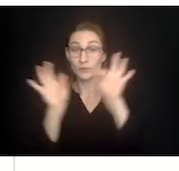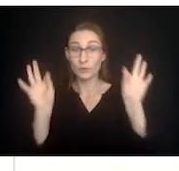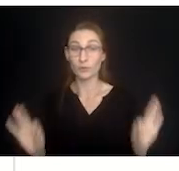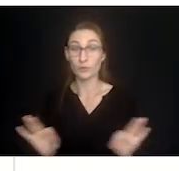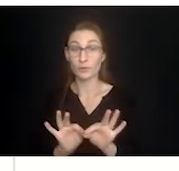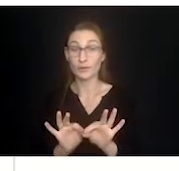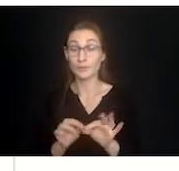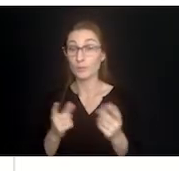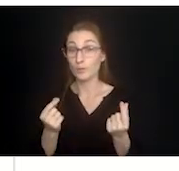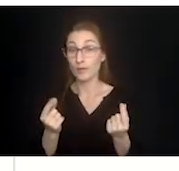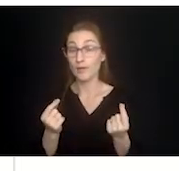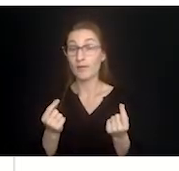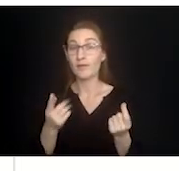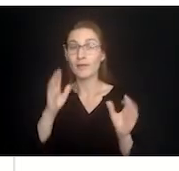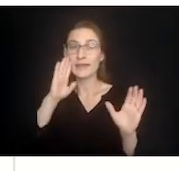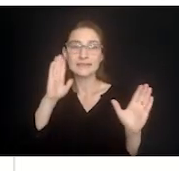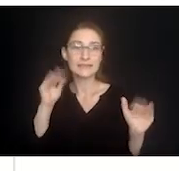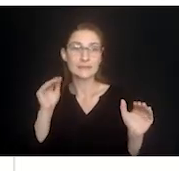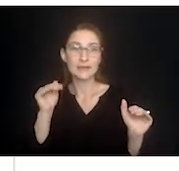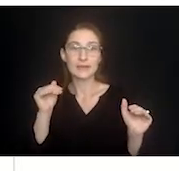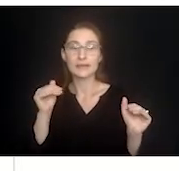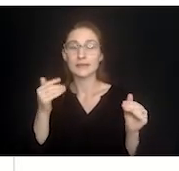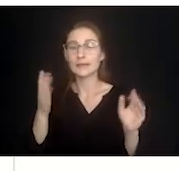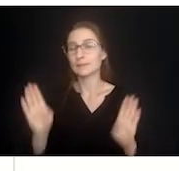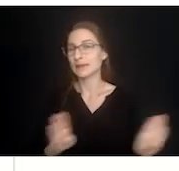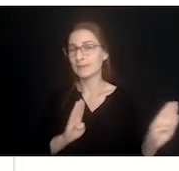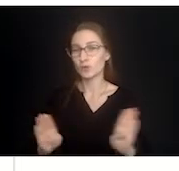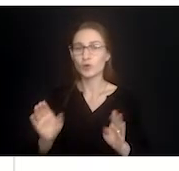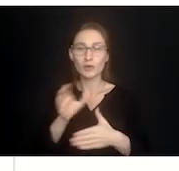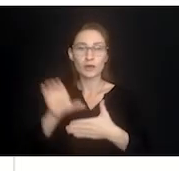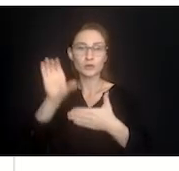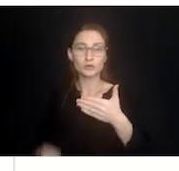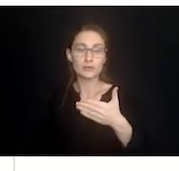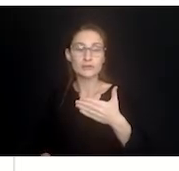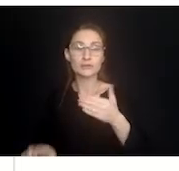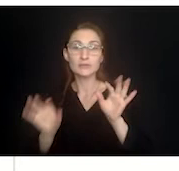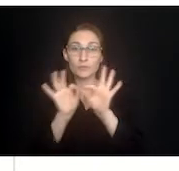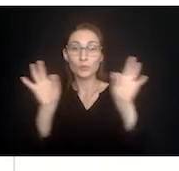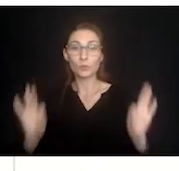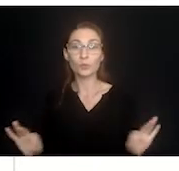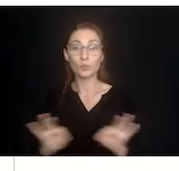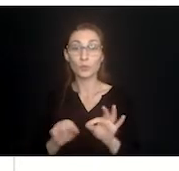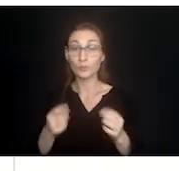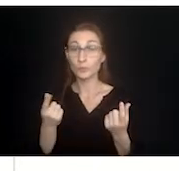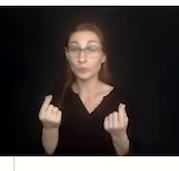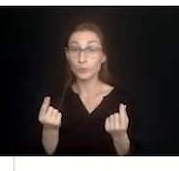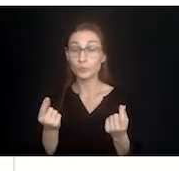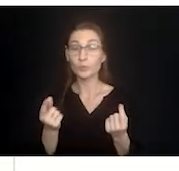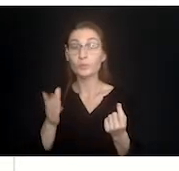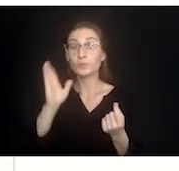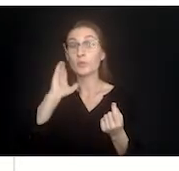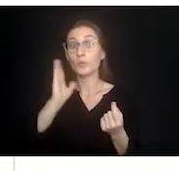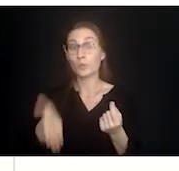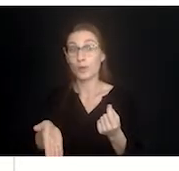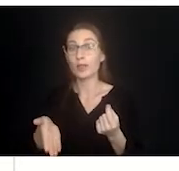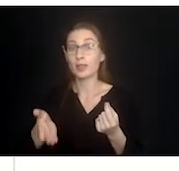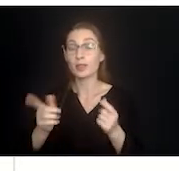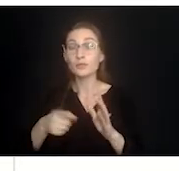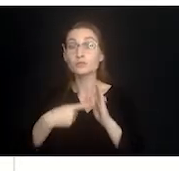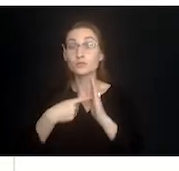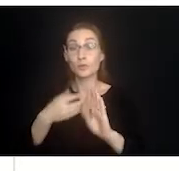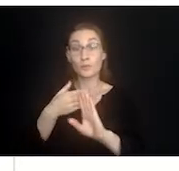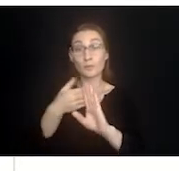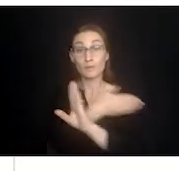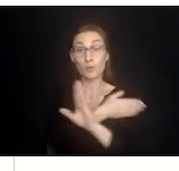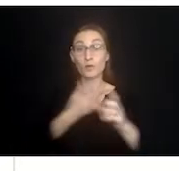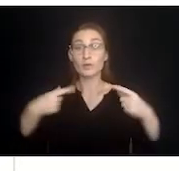And so the ABC form, which is the antecedent behavior and consequence form,